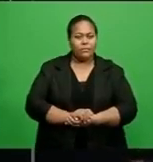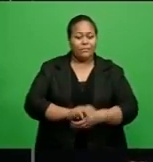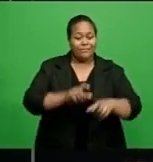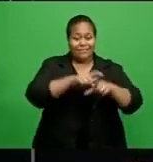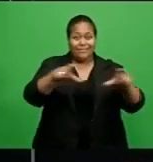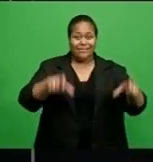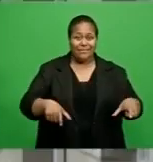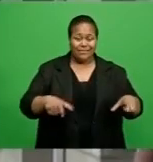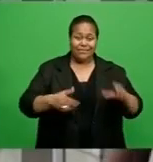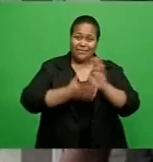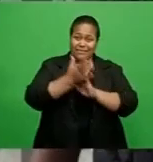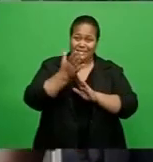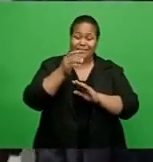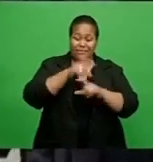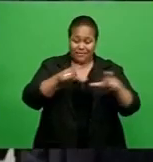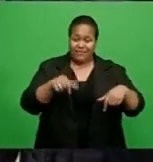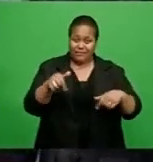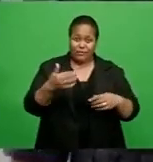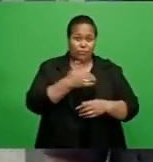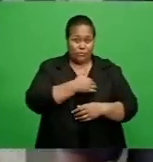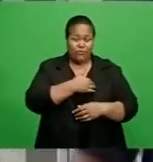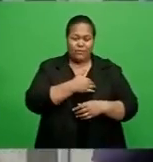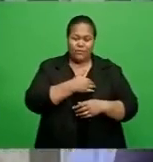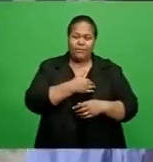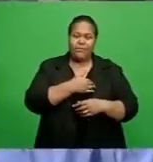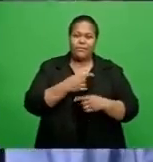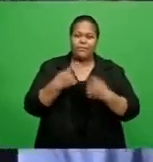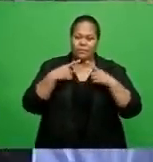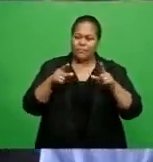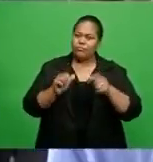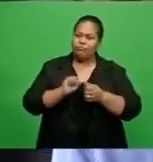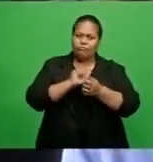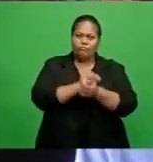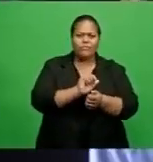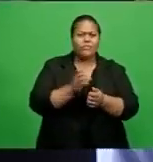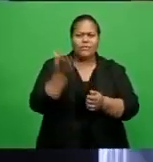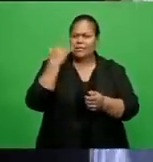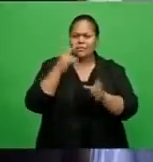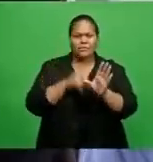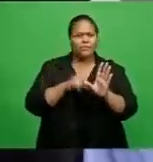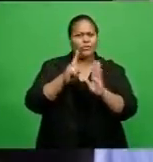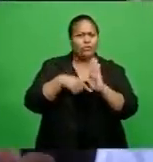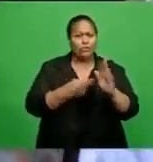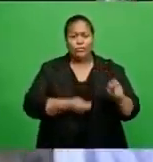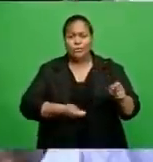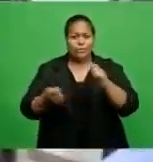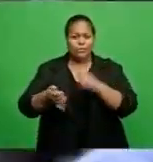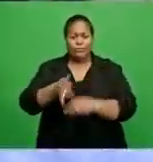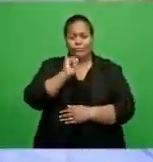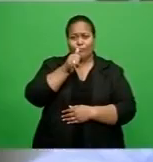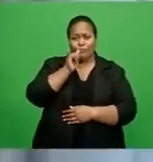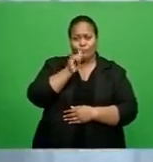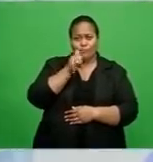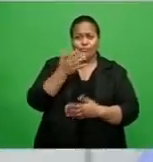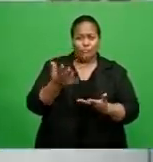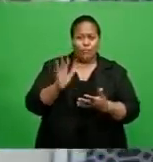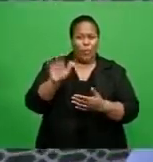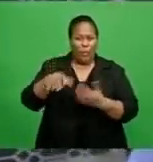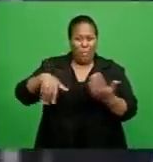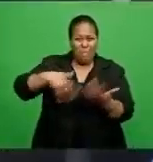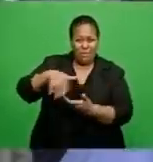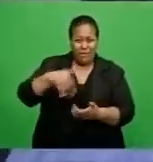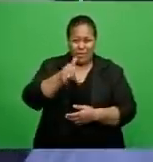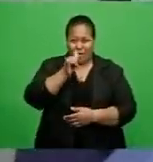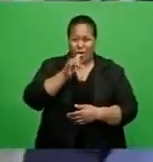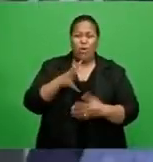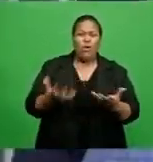morning. The incident happened last January following a home-brewed drinking session between the couple and their friends